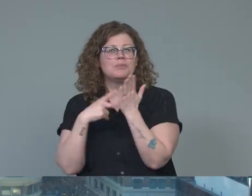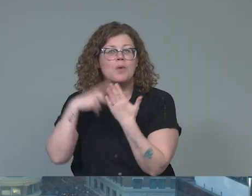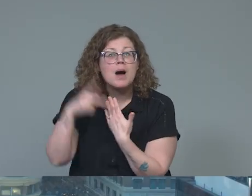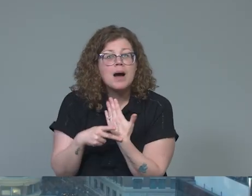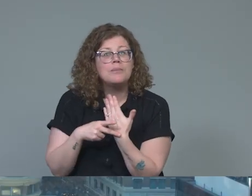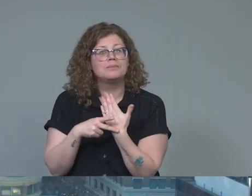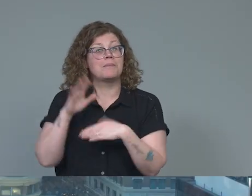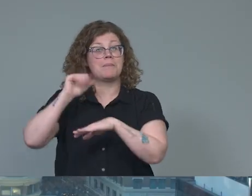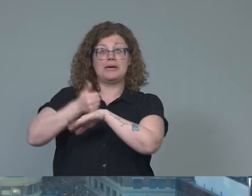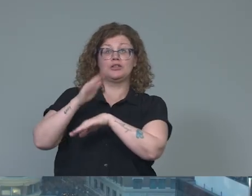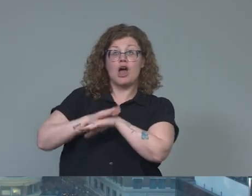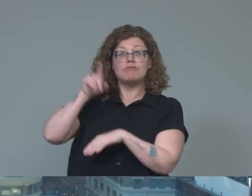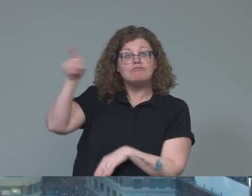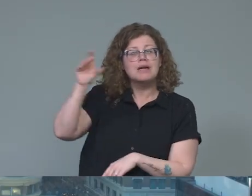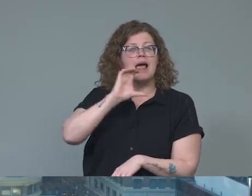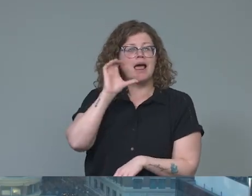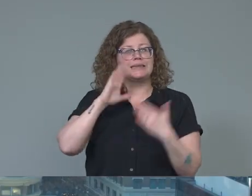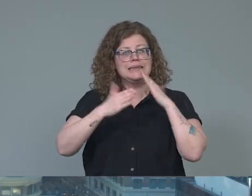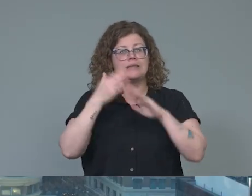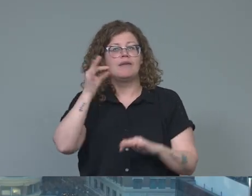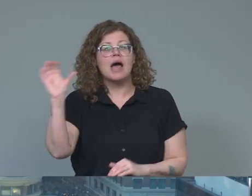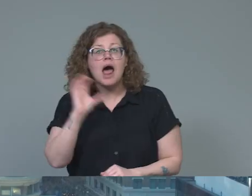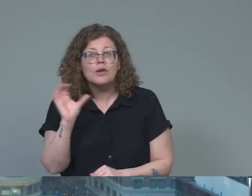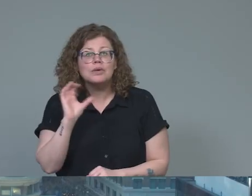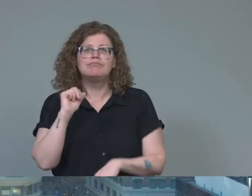try hard to foster with artists and community. So,